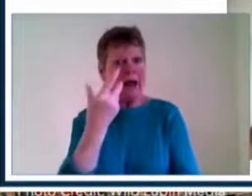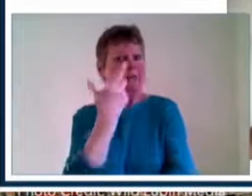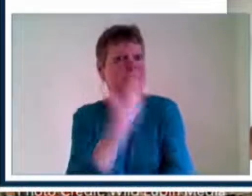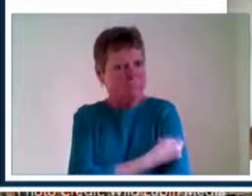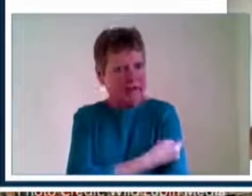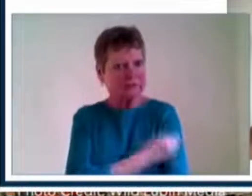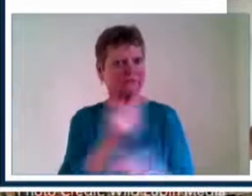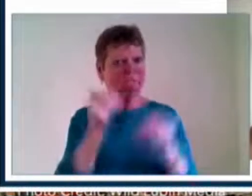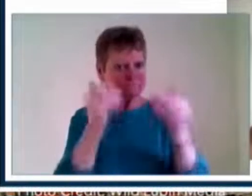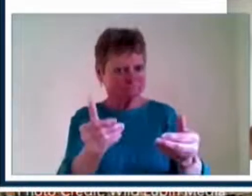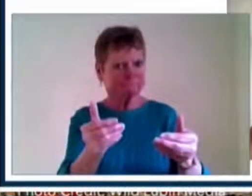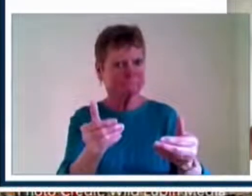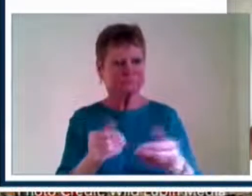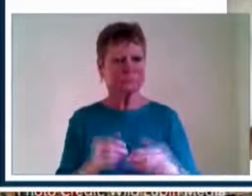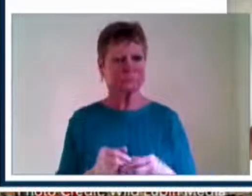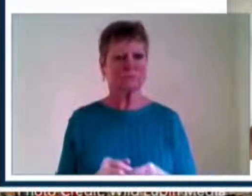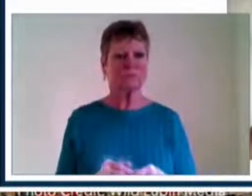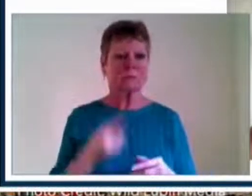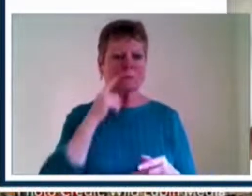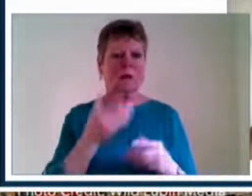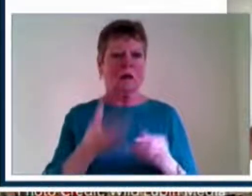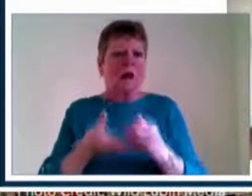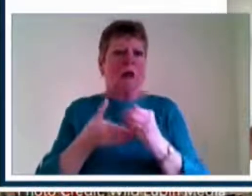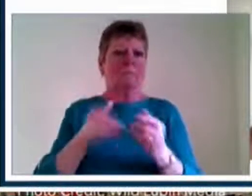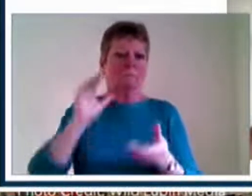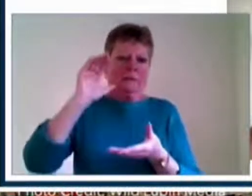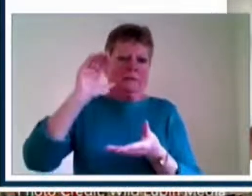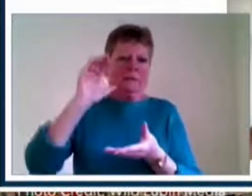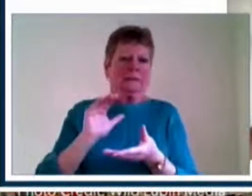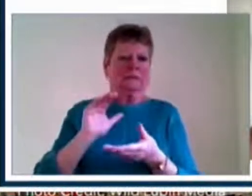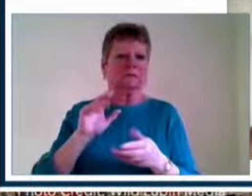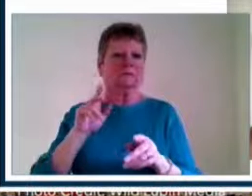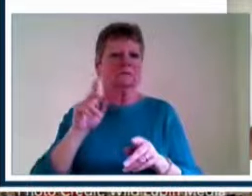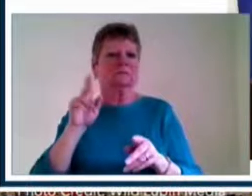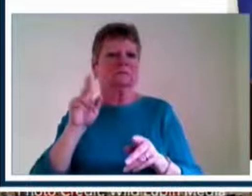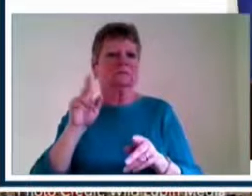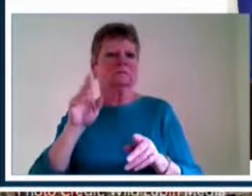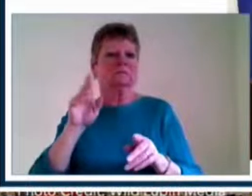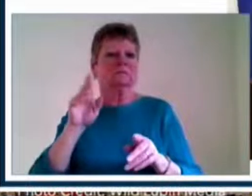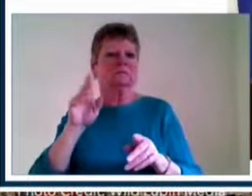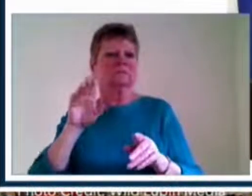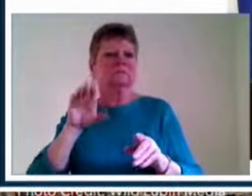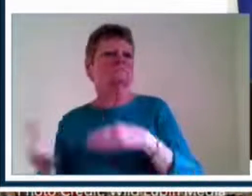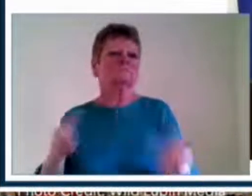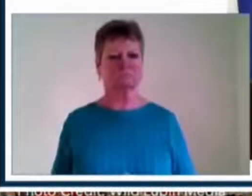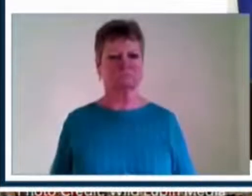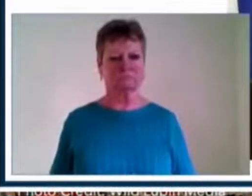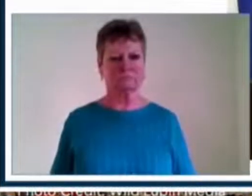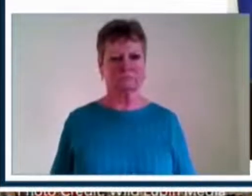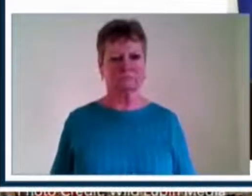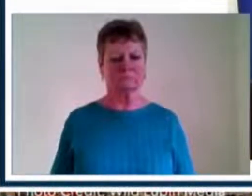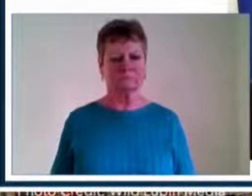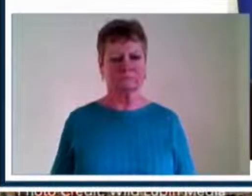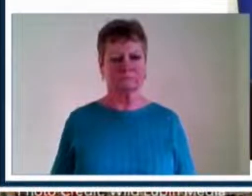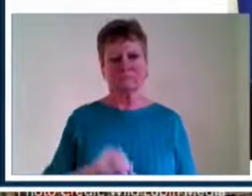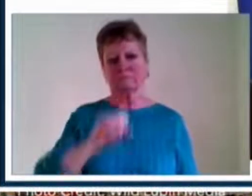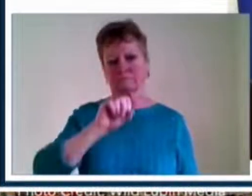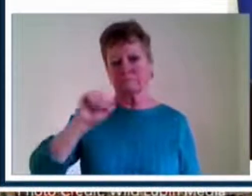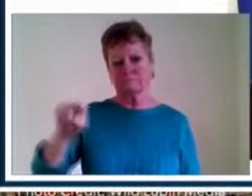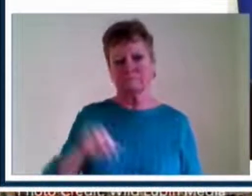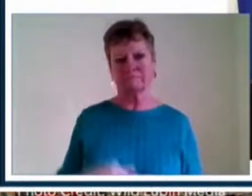to minimize the risk of any future deaths. Go ahead with your follow-up, Lindsay. Thank you very